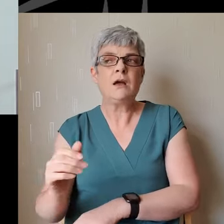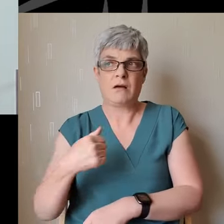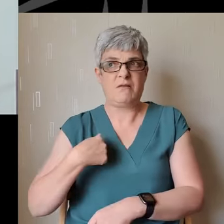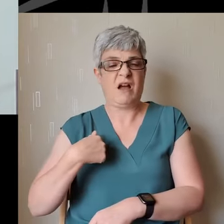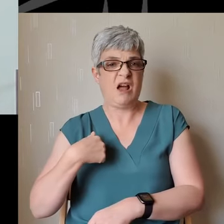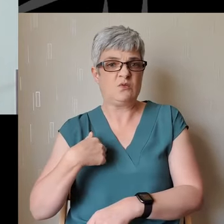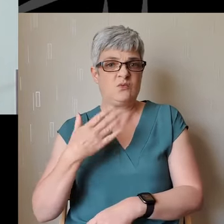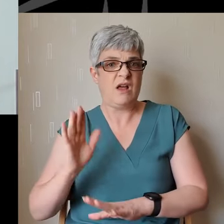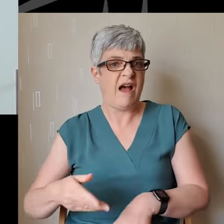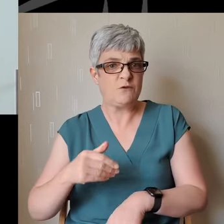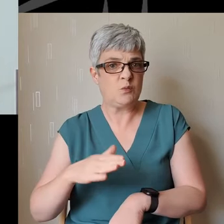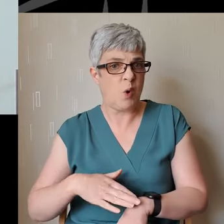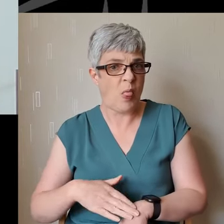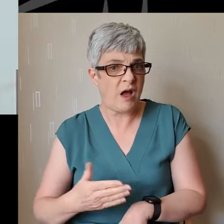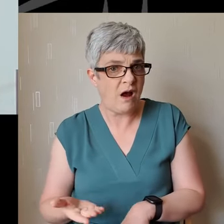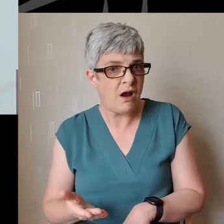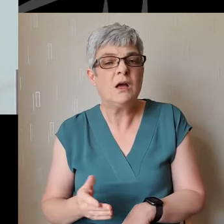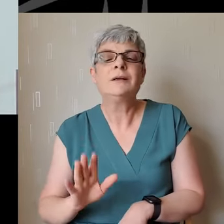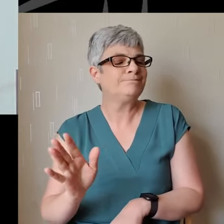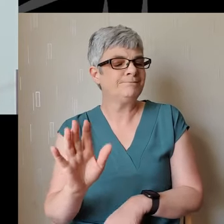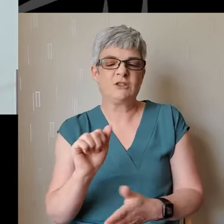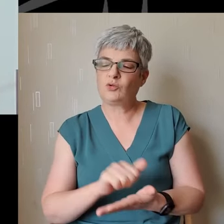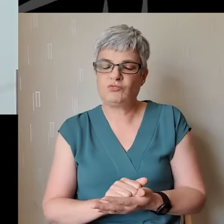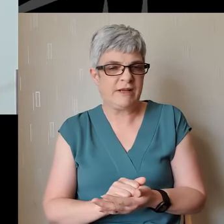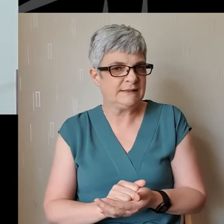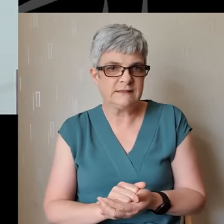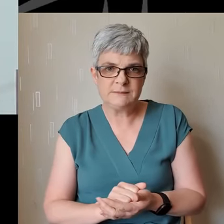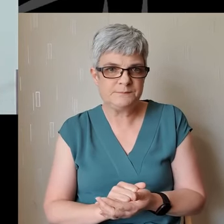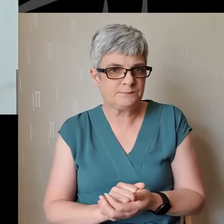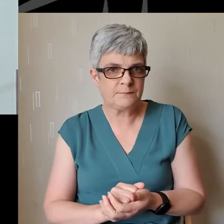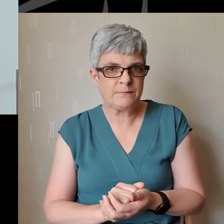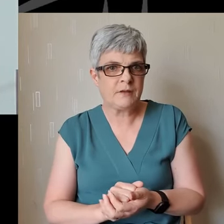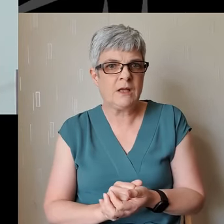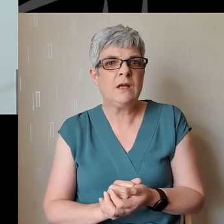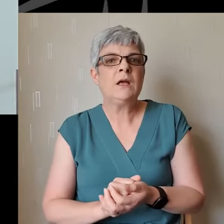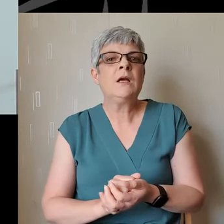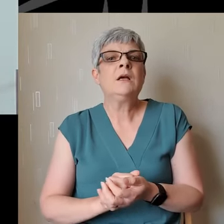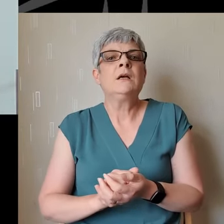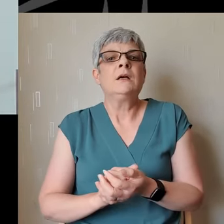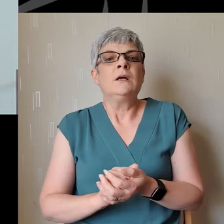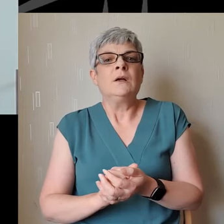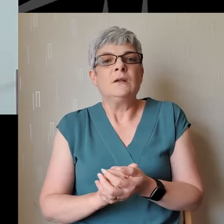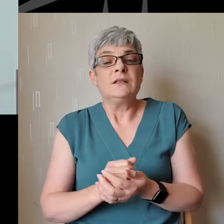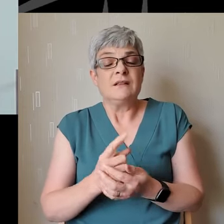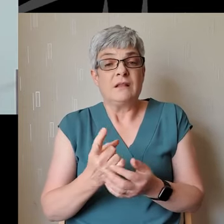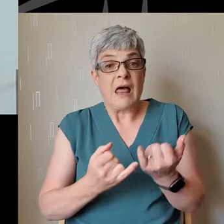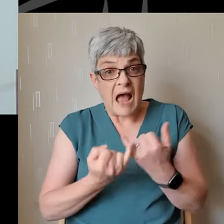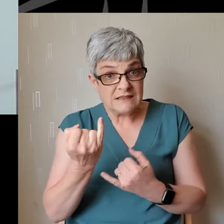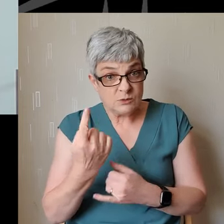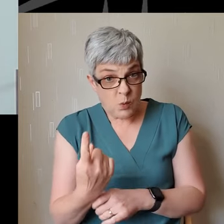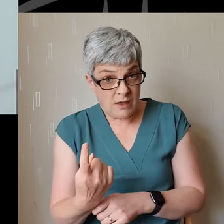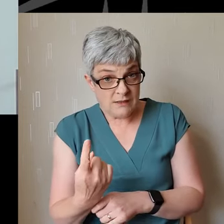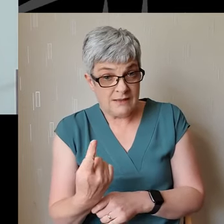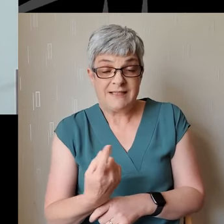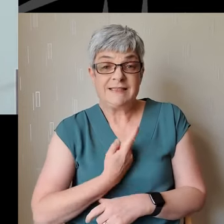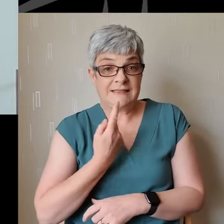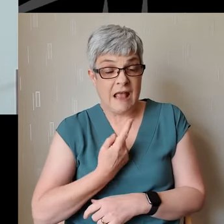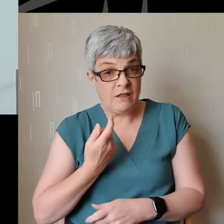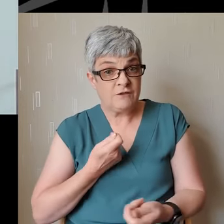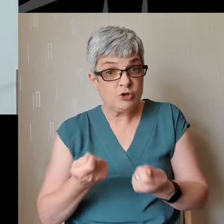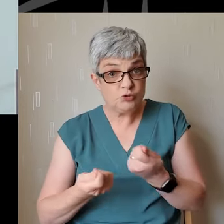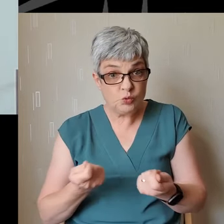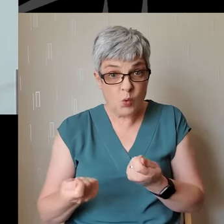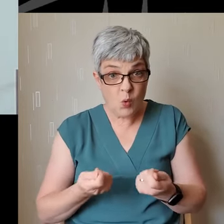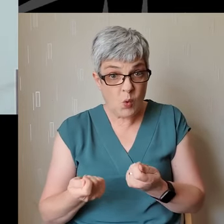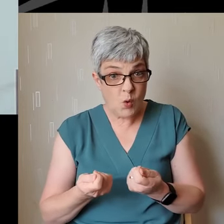so. I mean, one of the nine, the last that Paul mentions is self-control. That in itself is quite